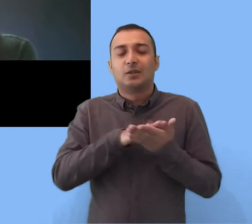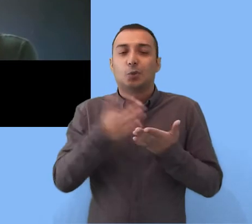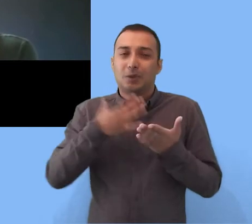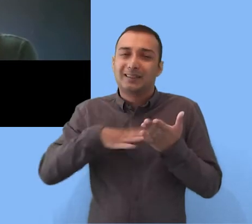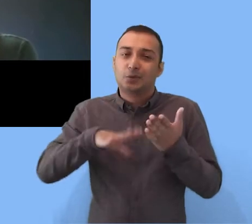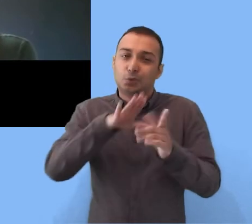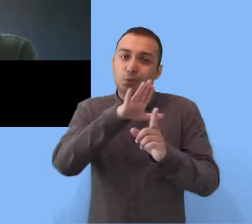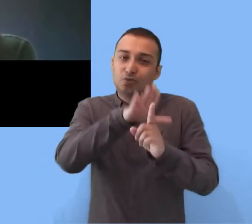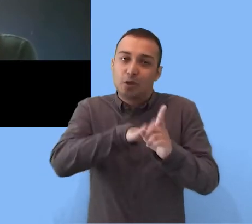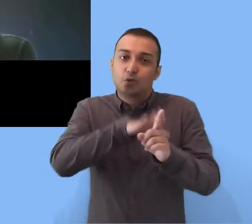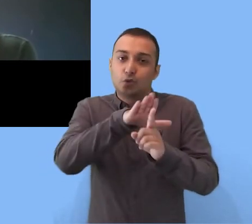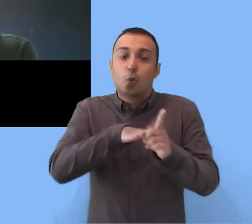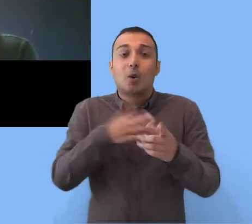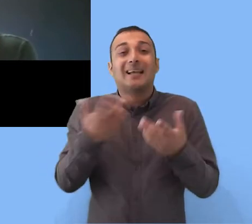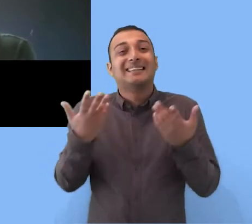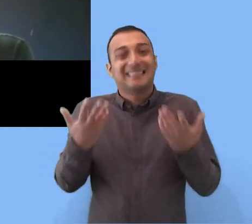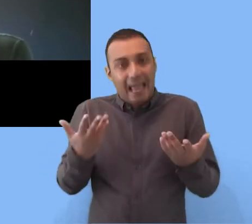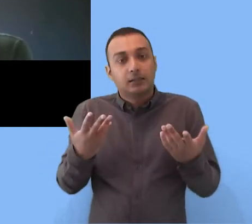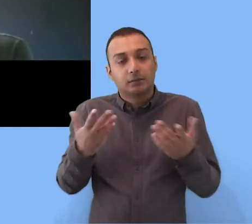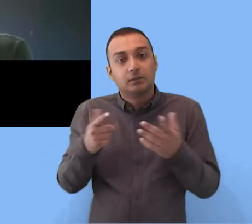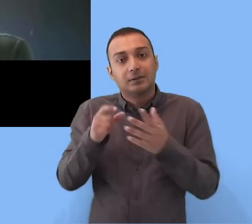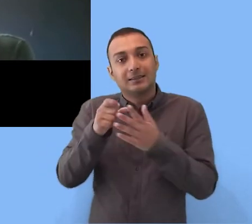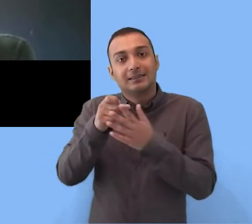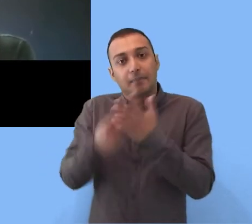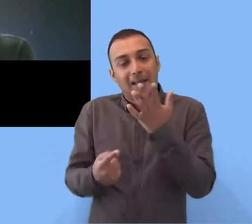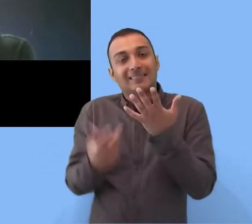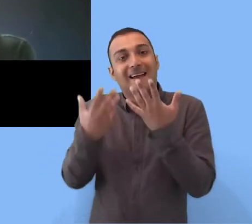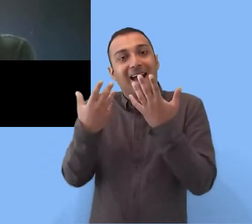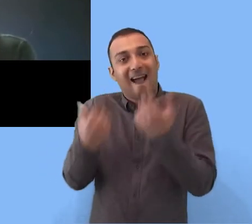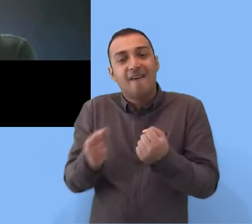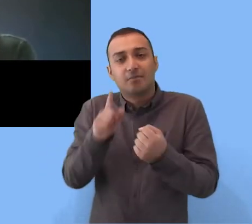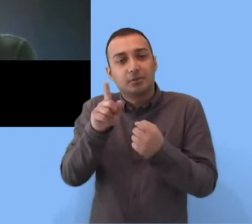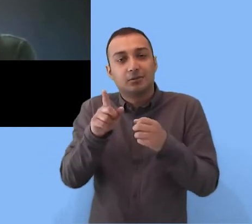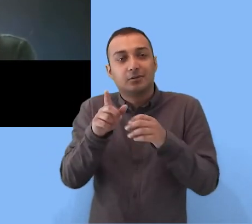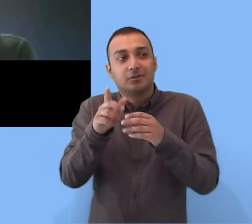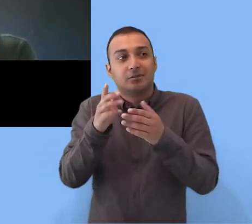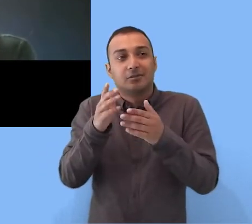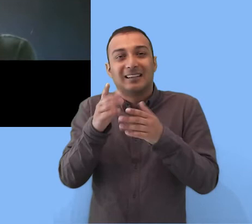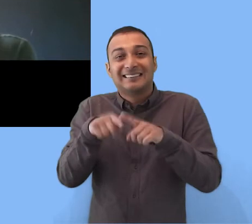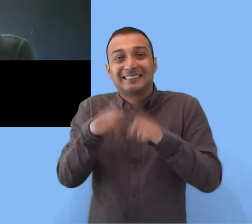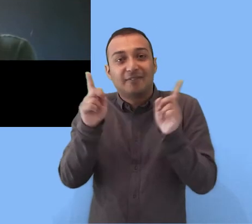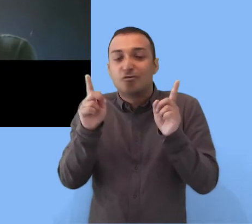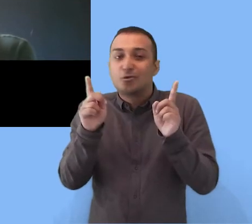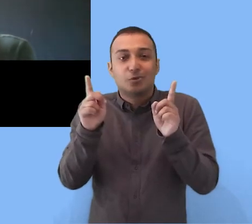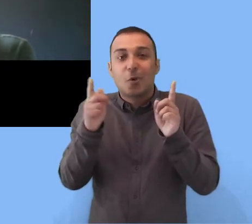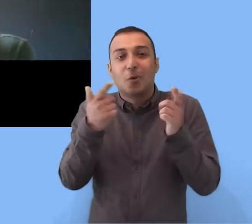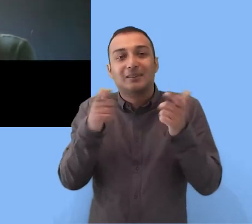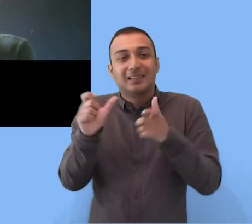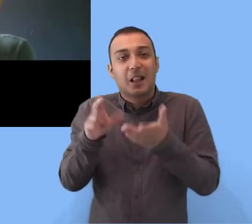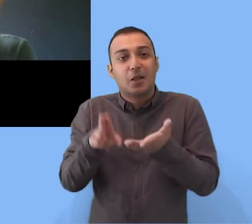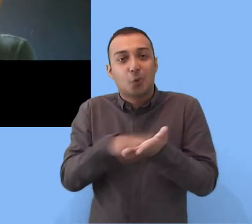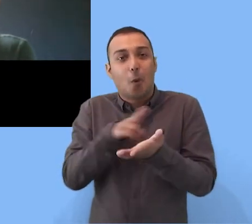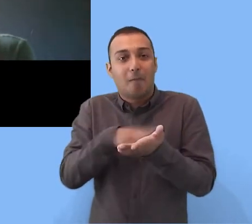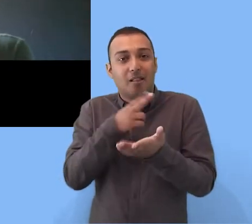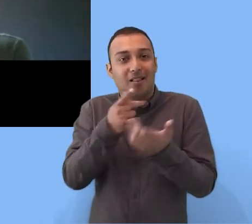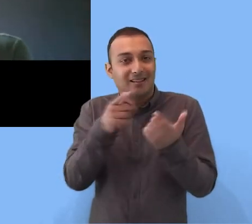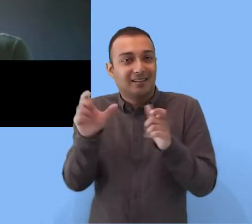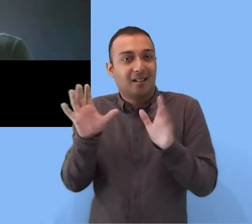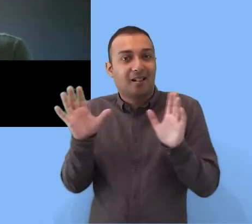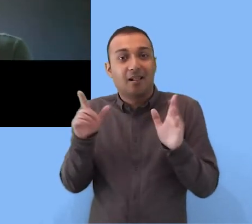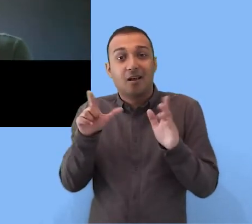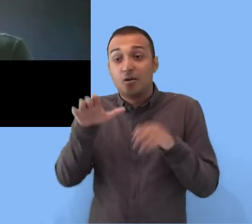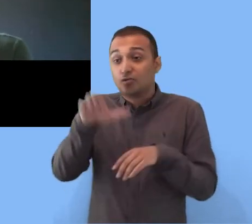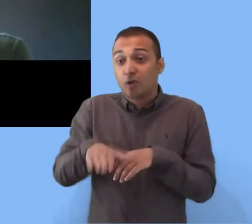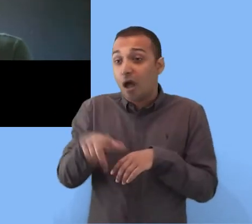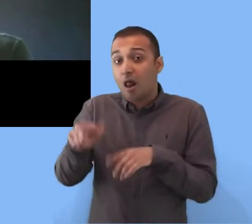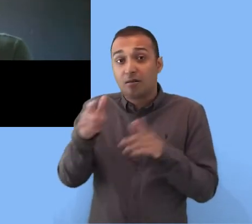a normality in sense, you know, and that their child is learning